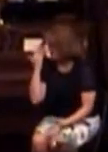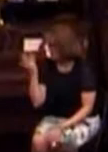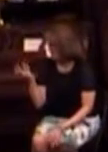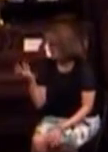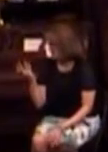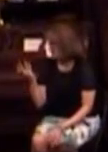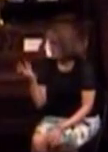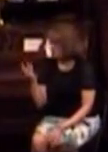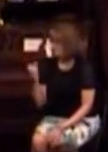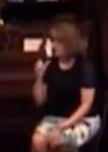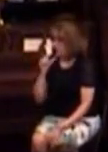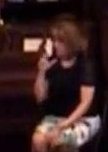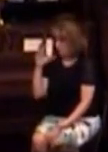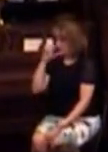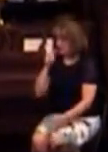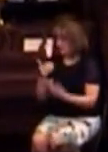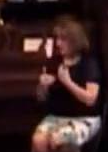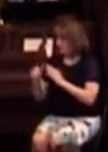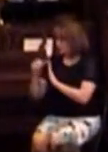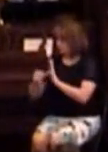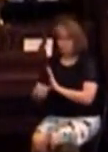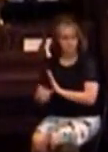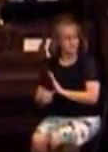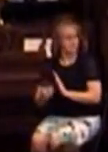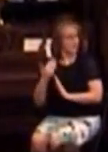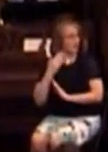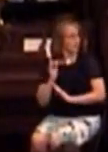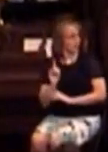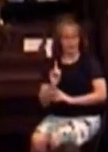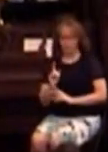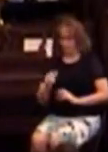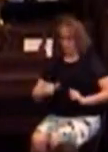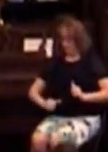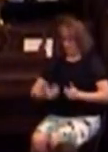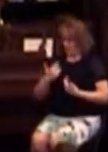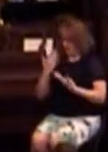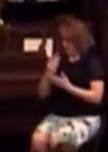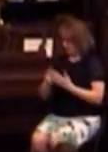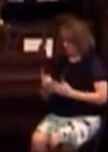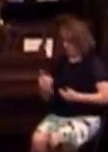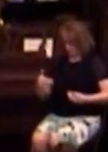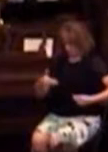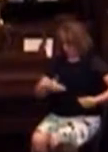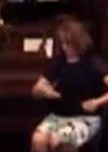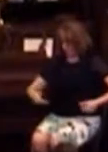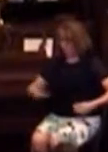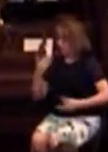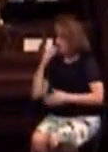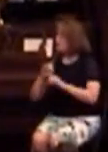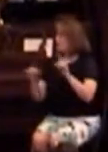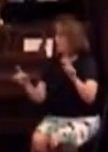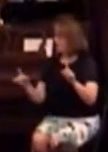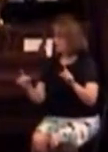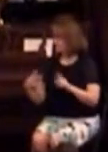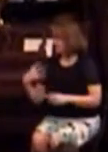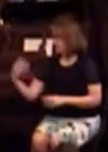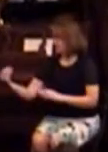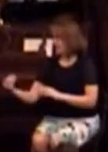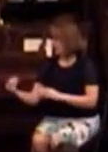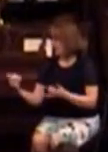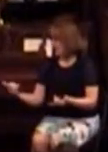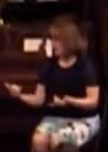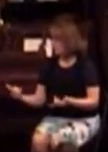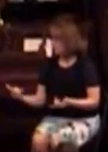don't miss my appendix. Is it here? I don't know. It's gone. I don't know where it is. But I mean, a blind person could be walking around saying, "I wonder what these lumps